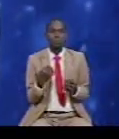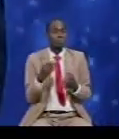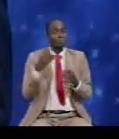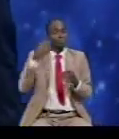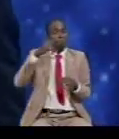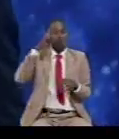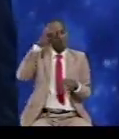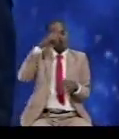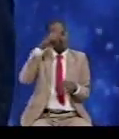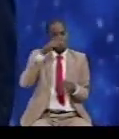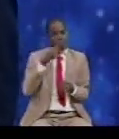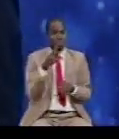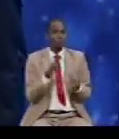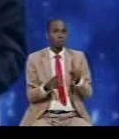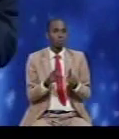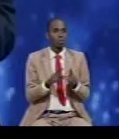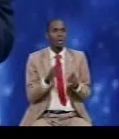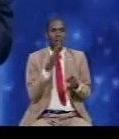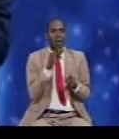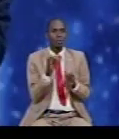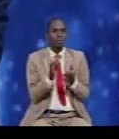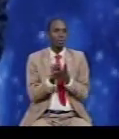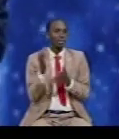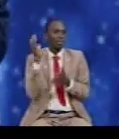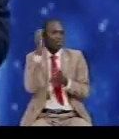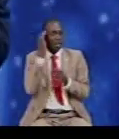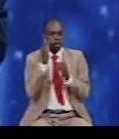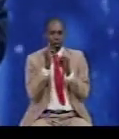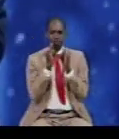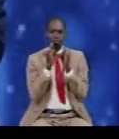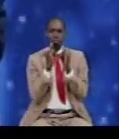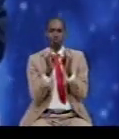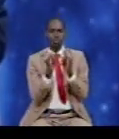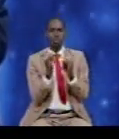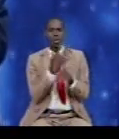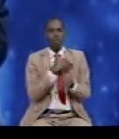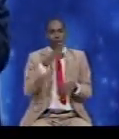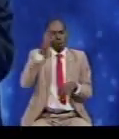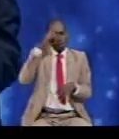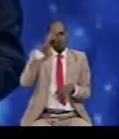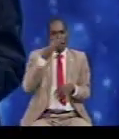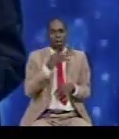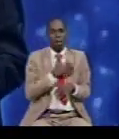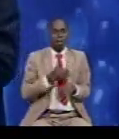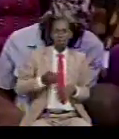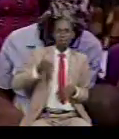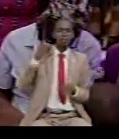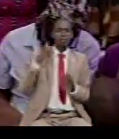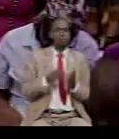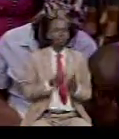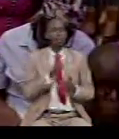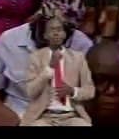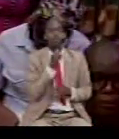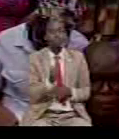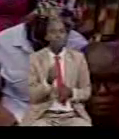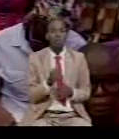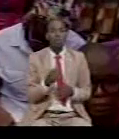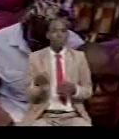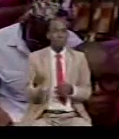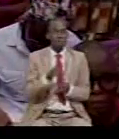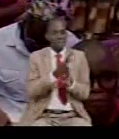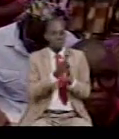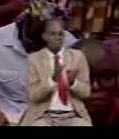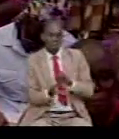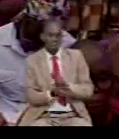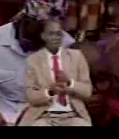The mercy of God is waiting for you. Those are the wise, the people that listen to that instruction, be wise, and they repent and